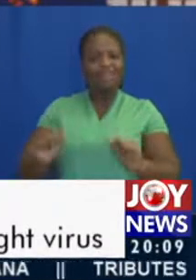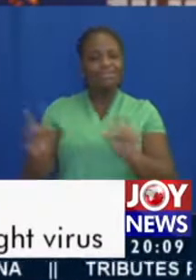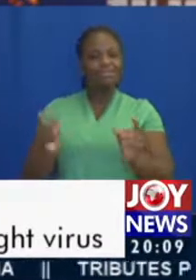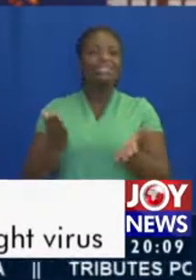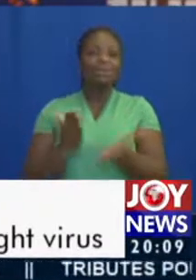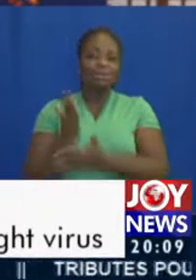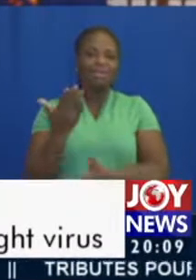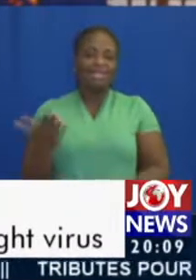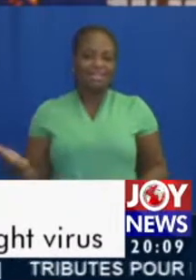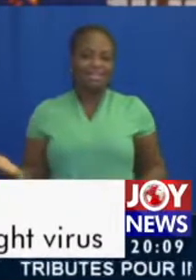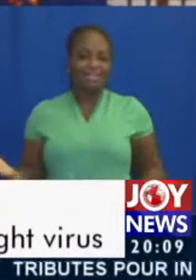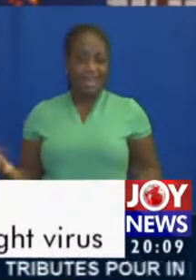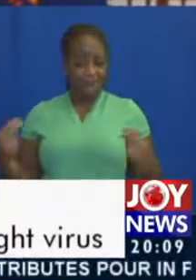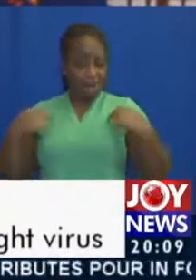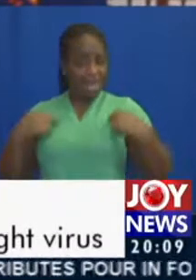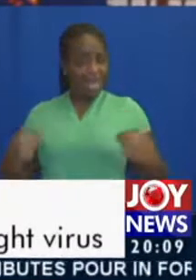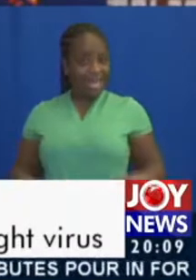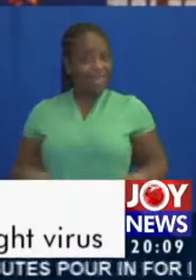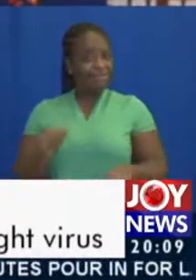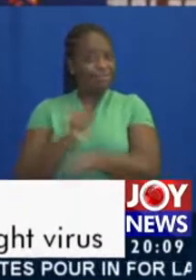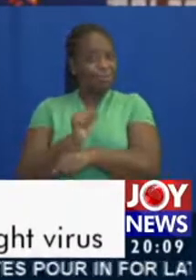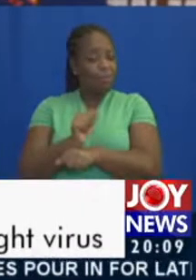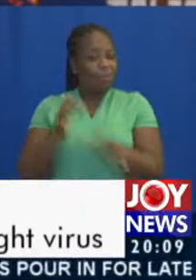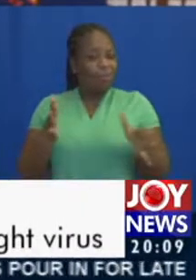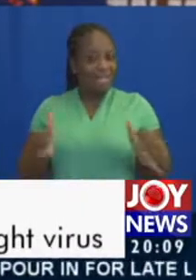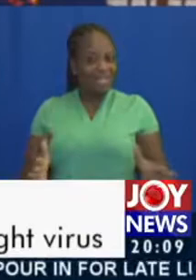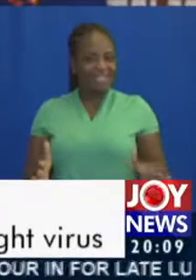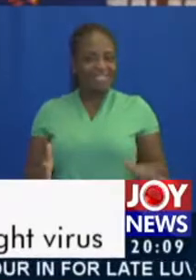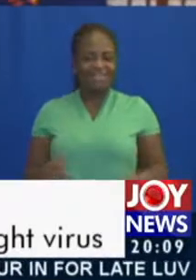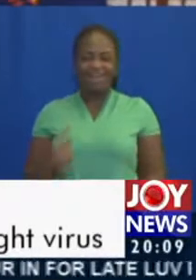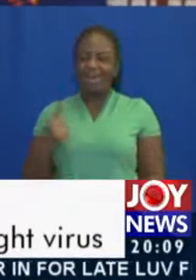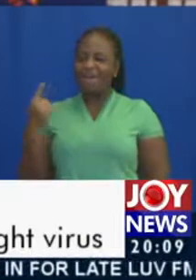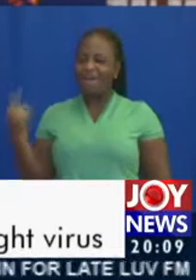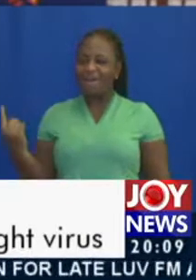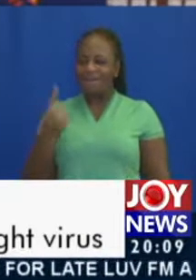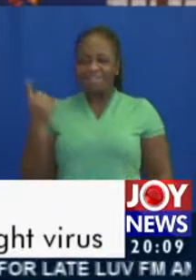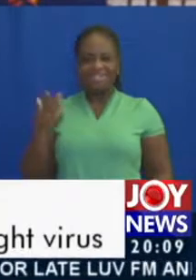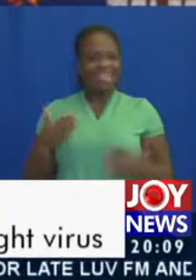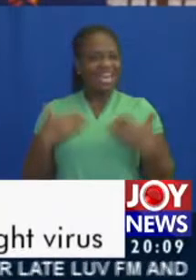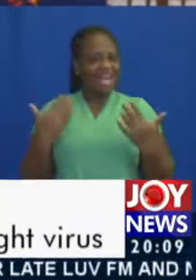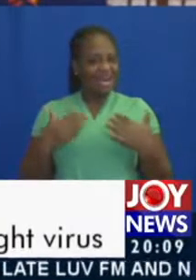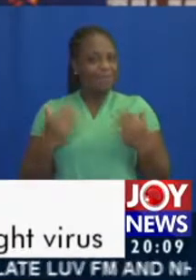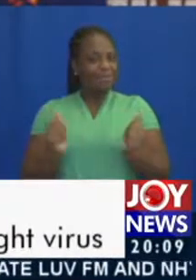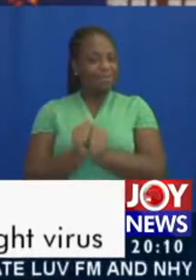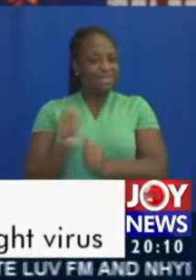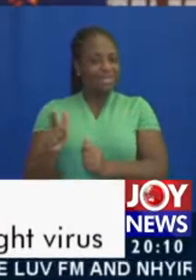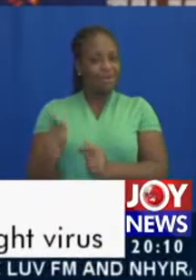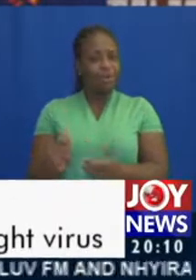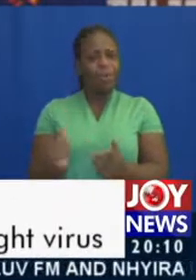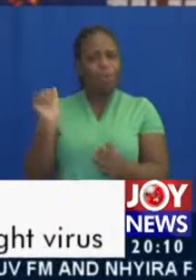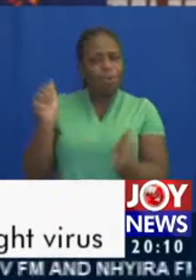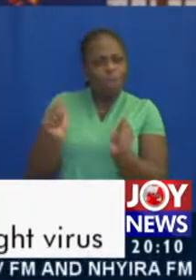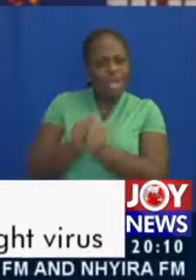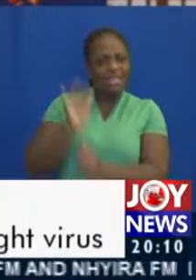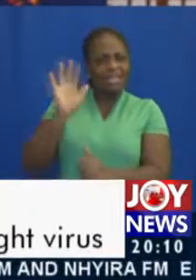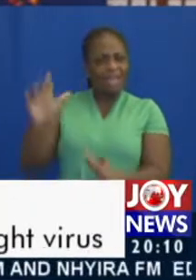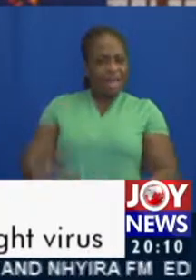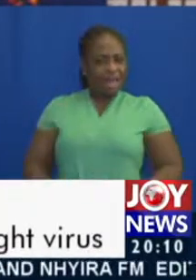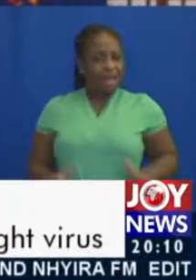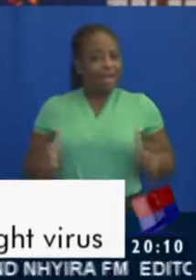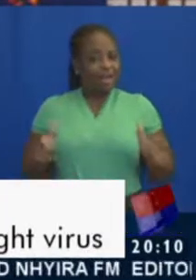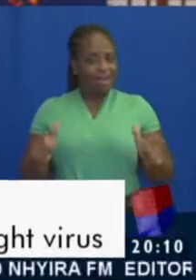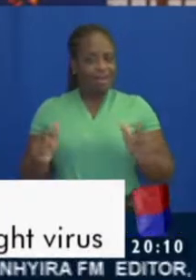Our health workers will forever be in our debt for the dedication they have put in to ensure